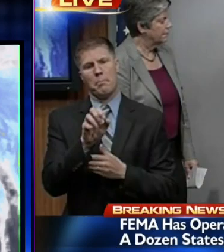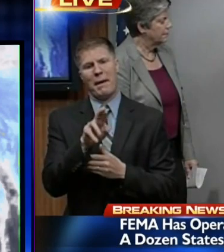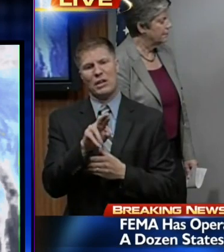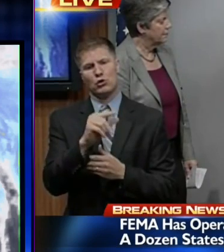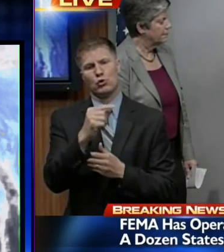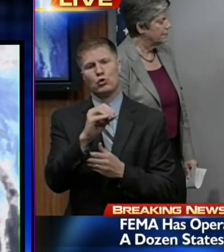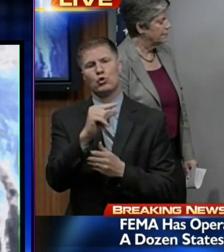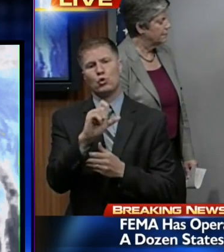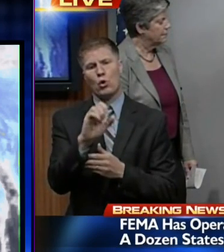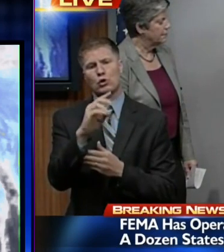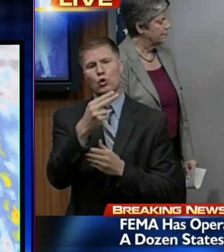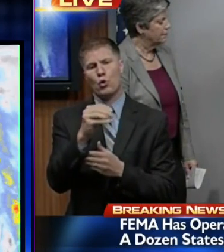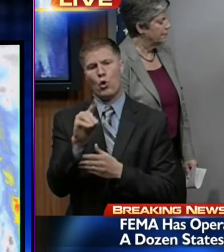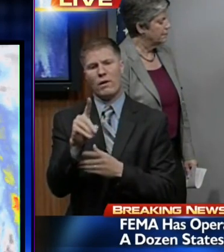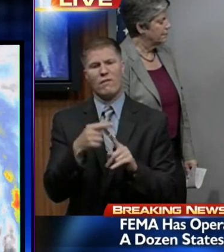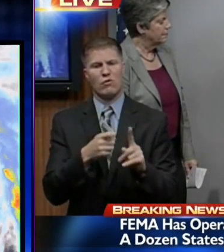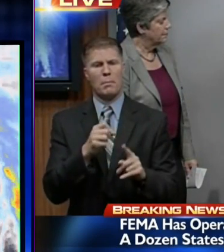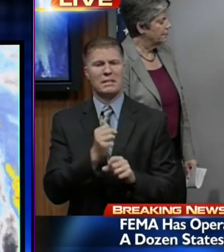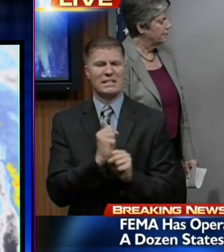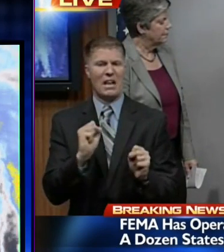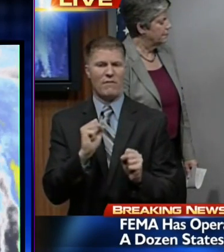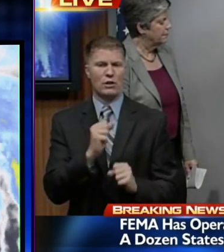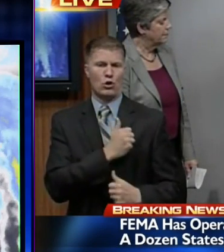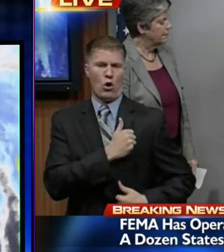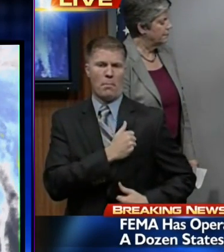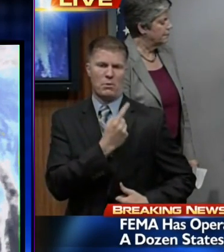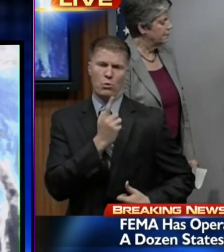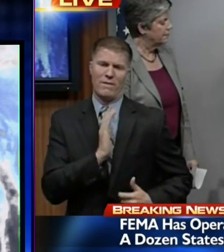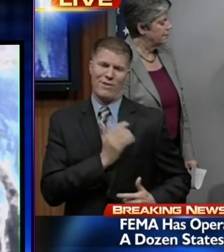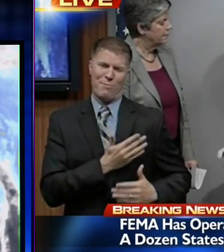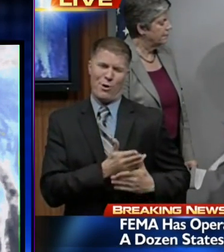from the Salvation Army, also a great partner of ours.